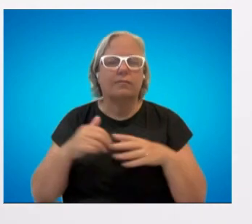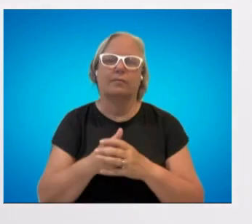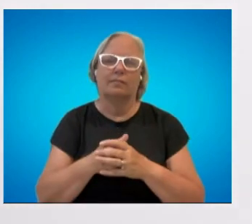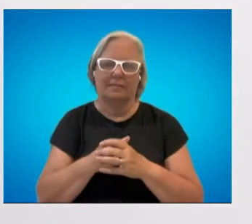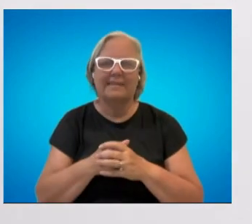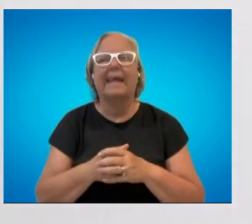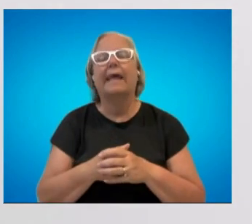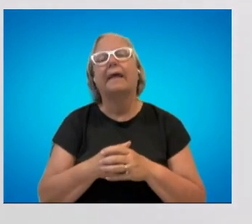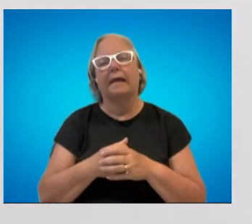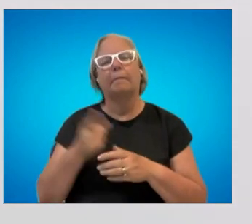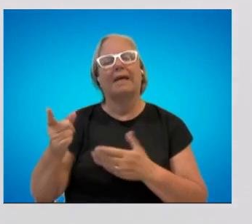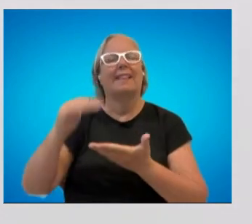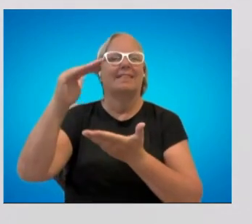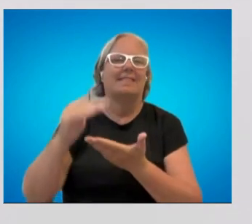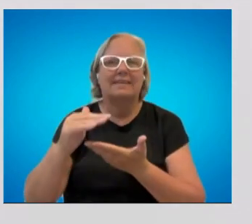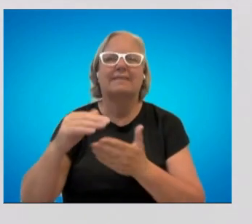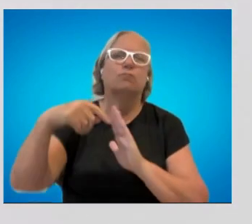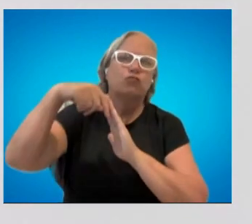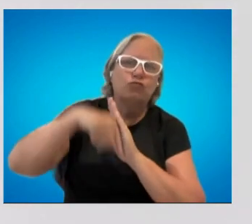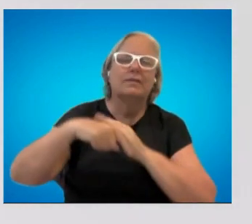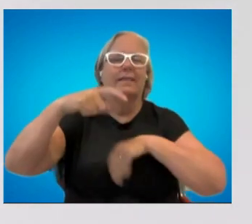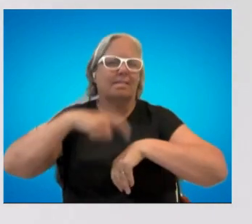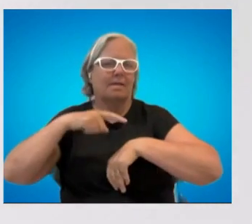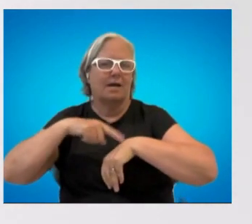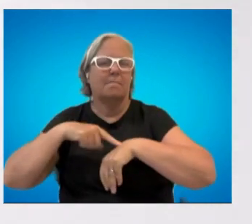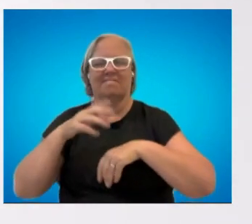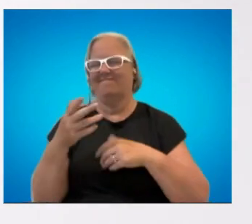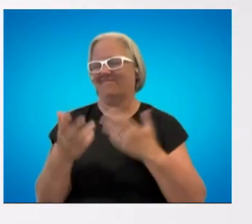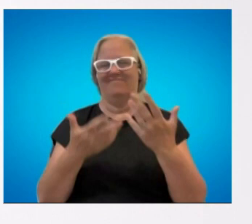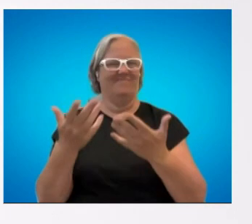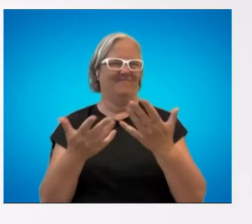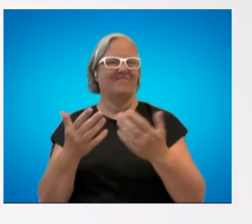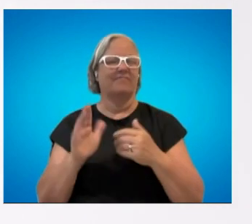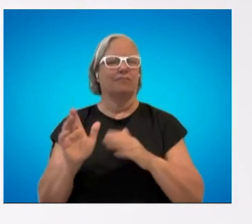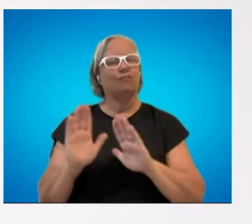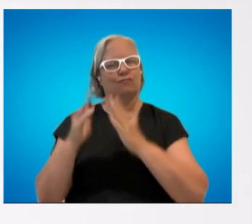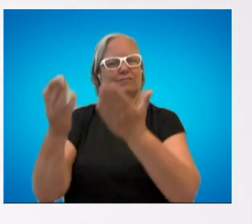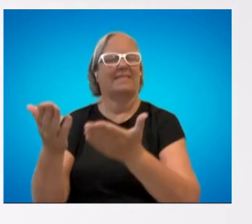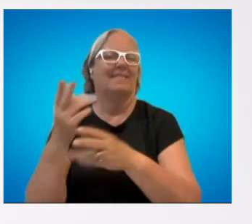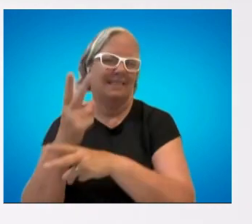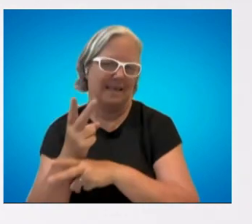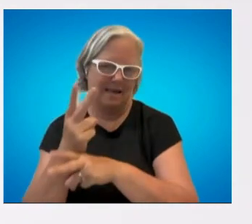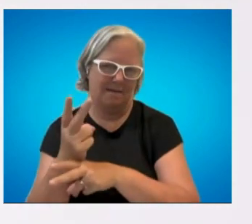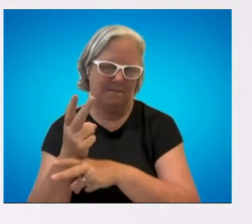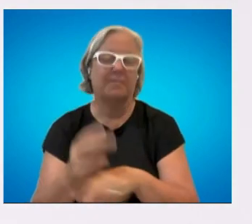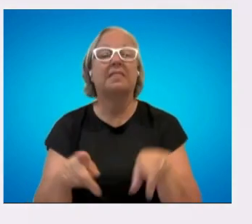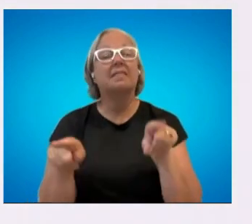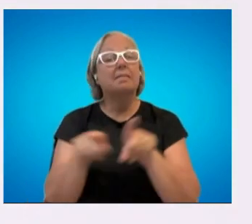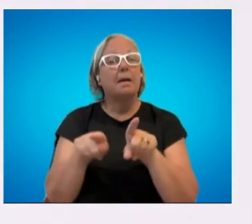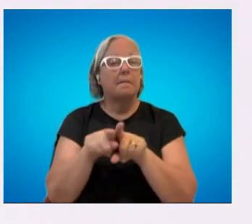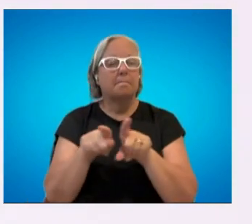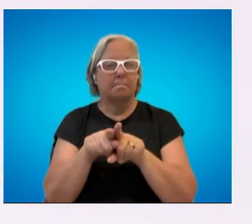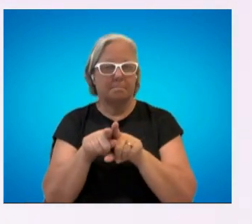these care services, in providing care. And the same trend is visible